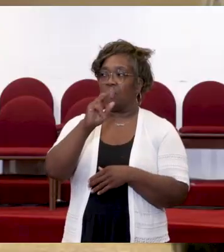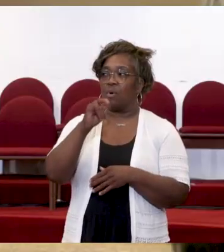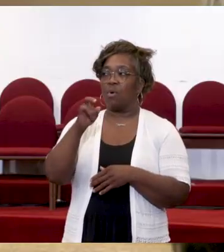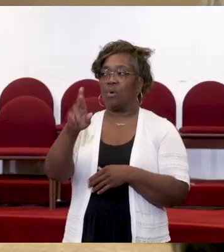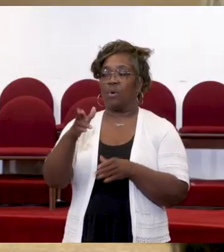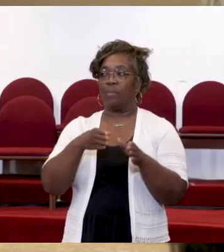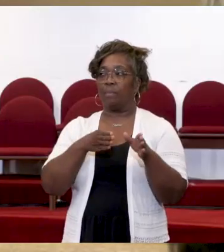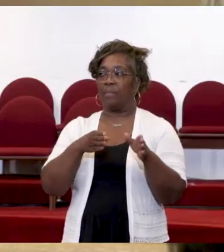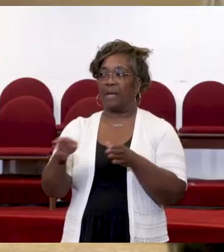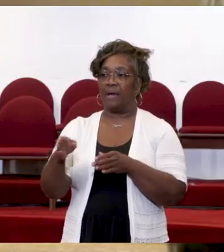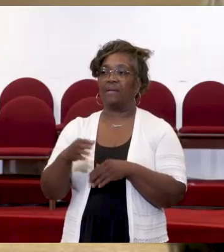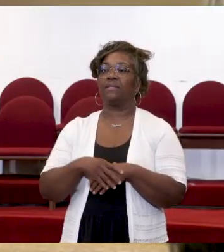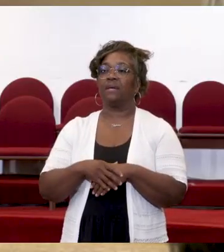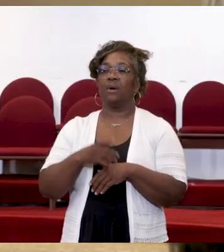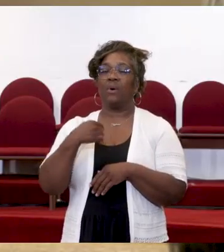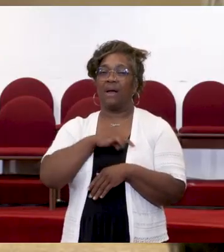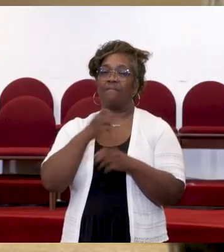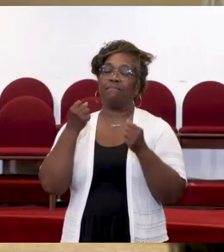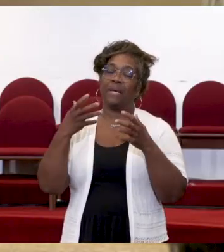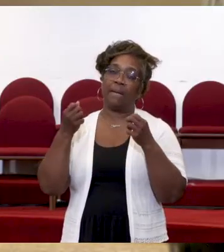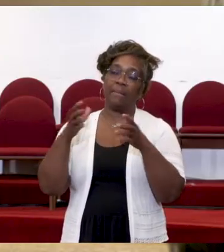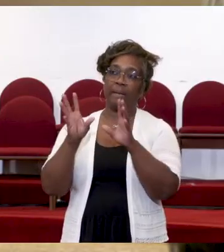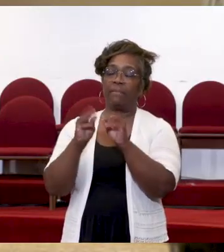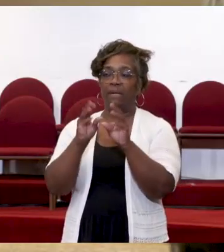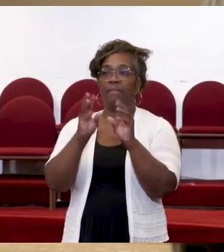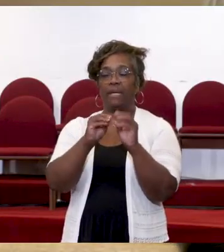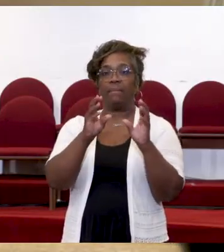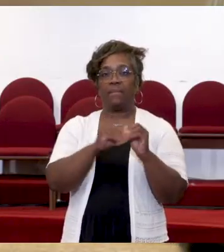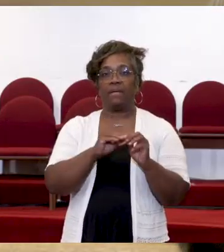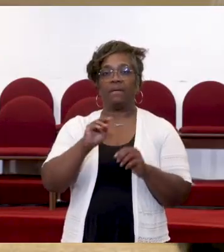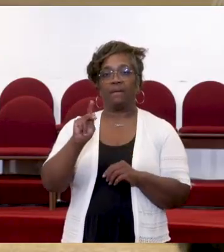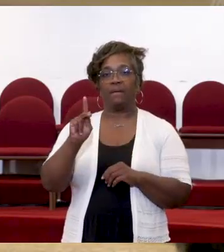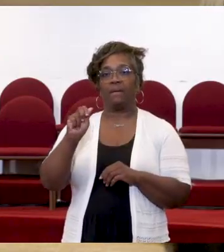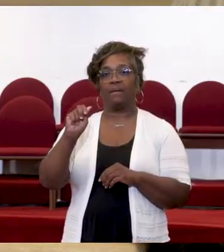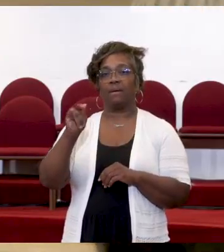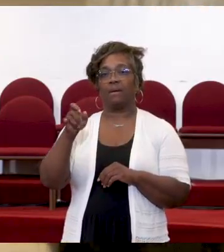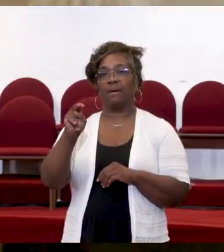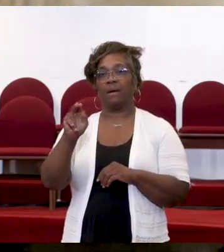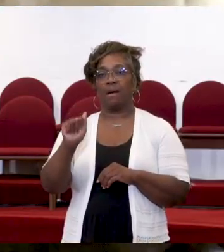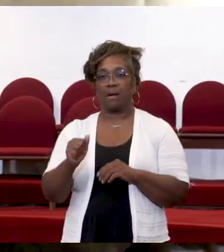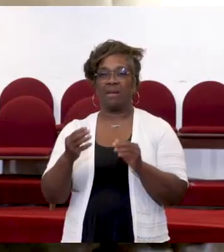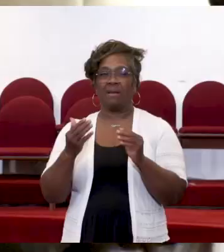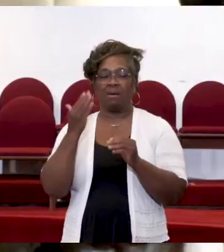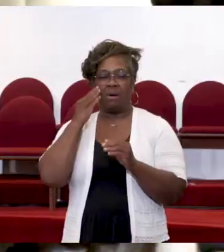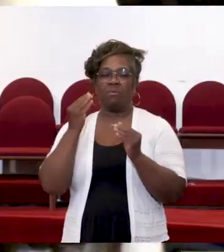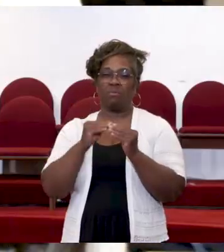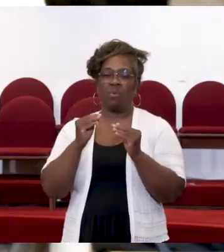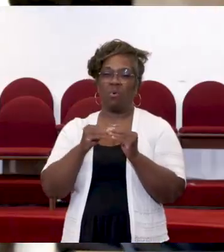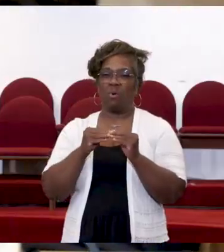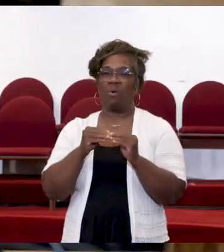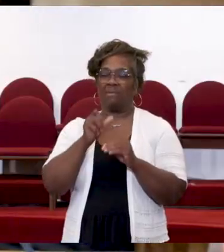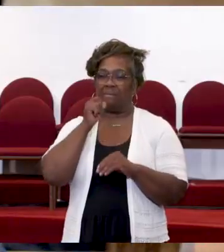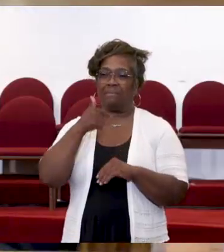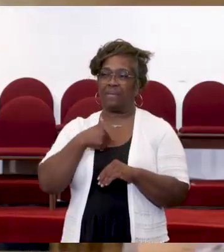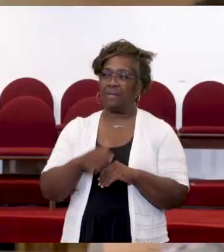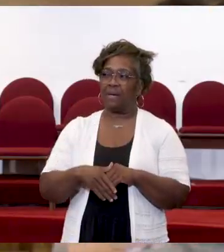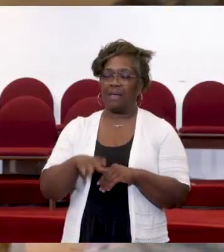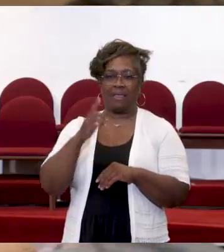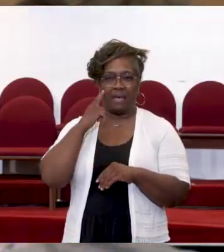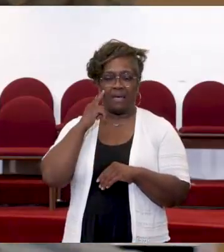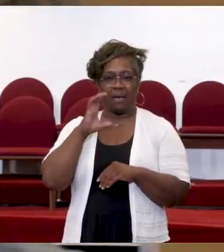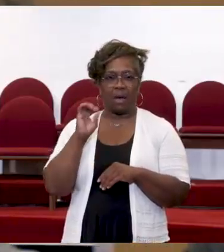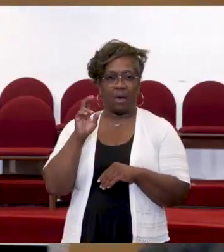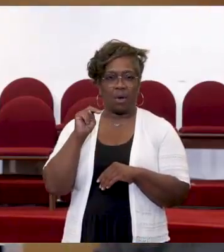meetings. Kayana's probably more familiar than I am with where we've done it. We've been on Conant. Where else have we been